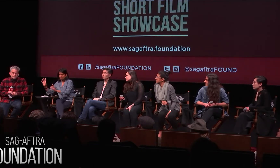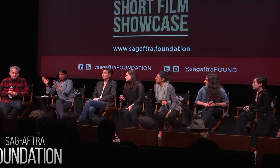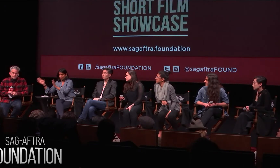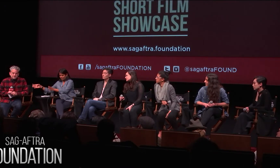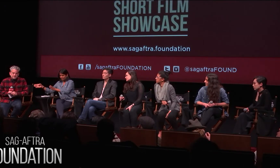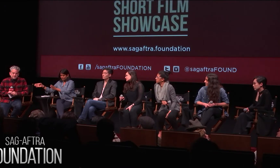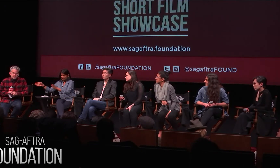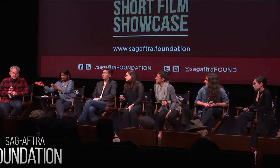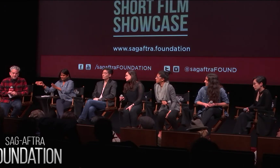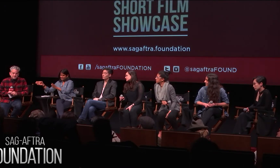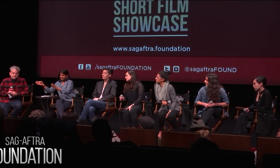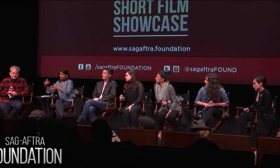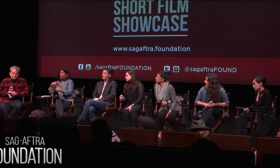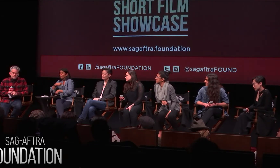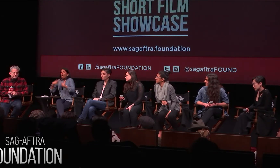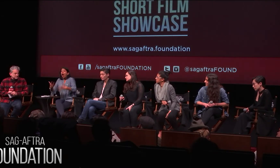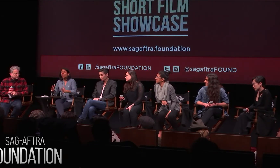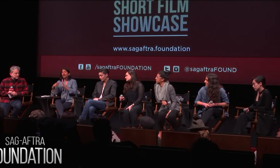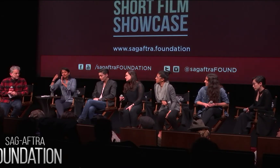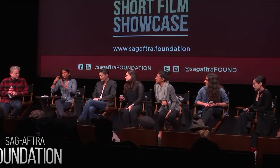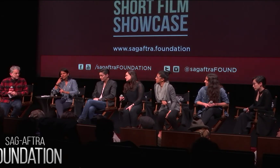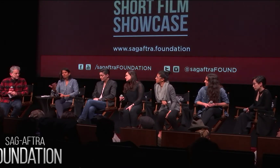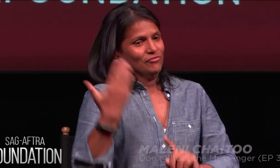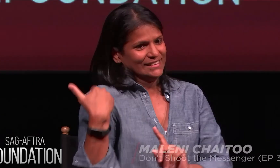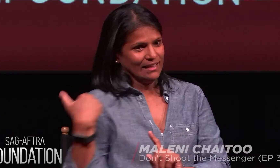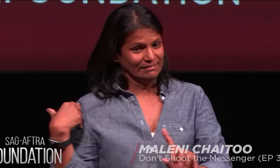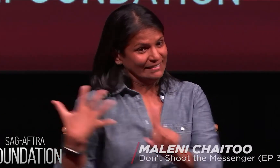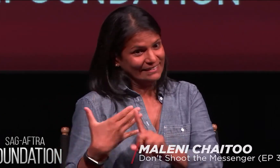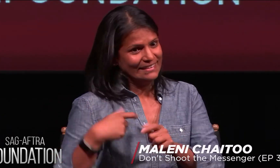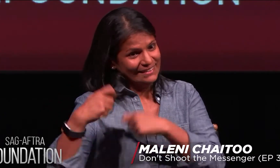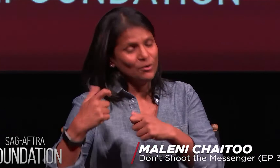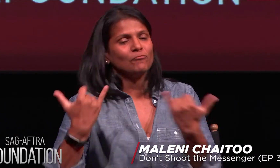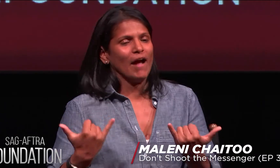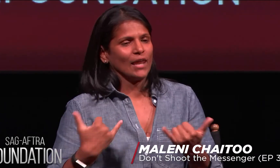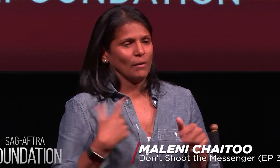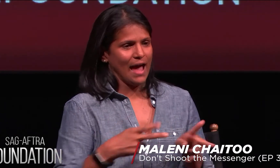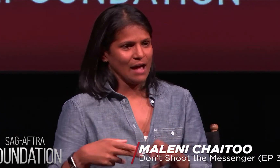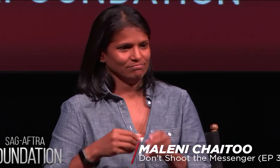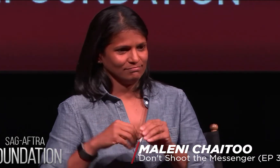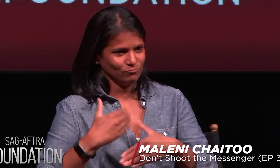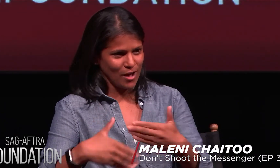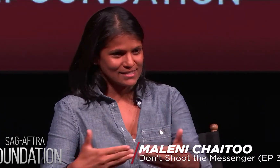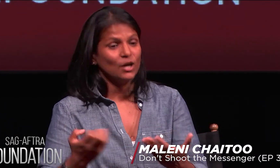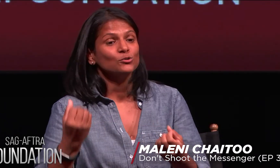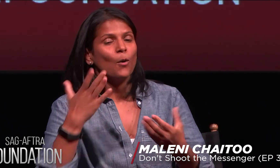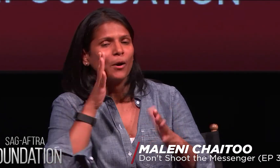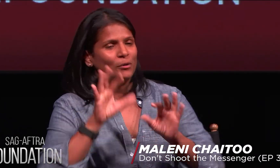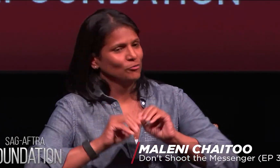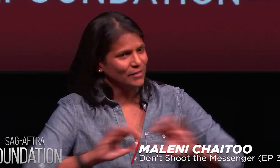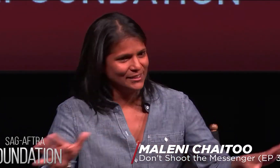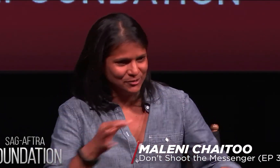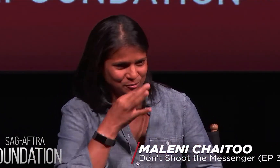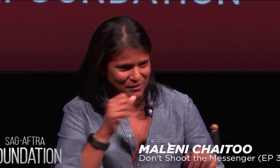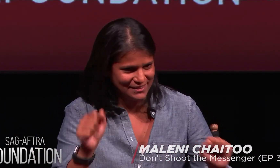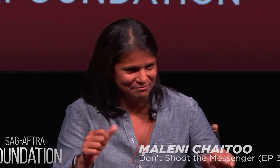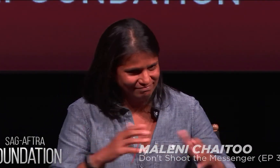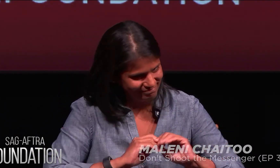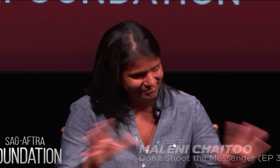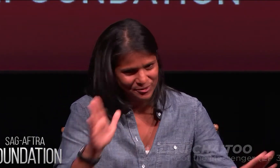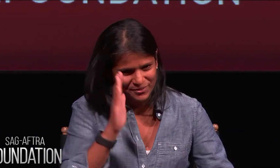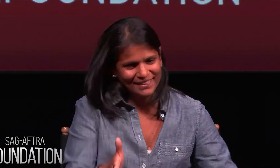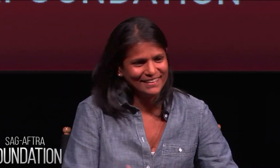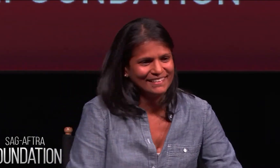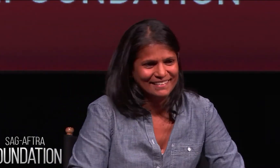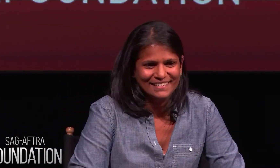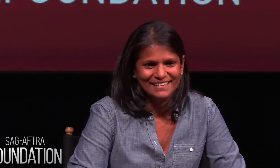us to then complete episodes 5, 6, and 7, which we had shot, but we're currently in post-production and